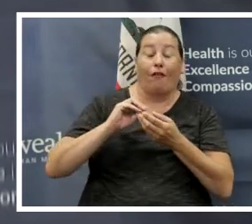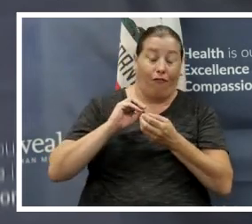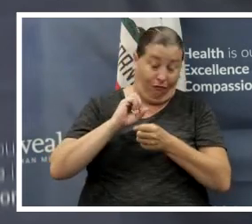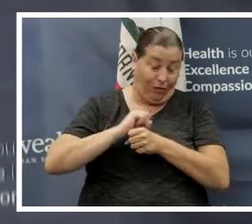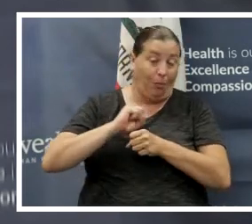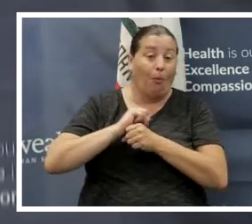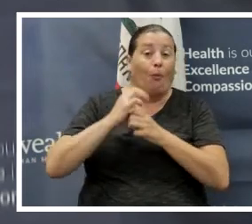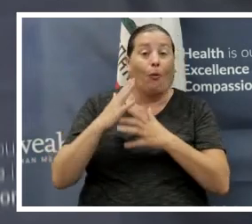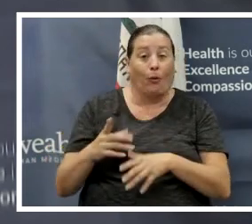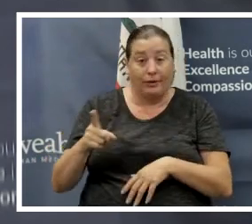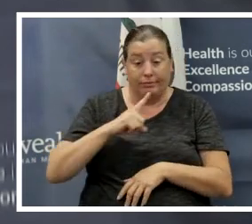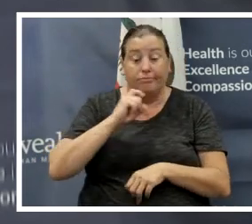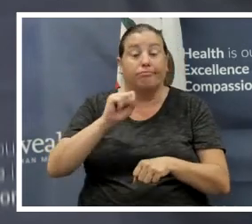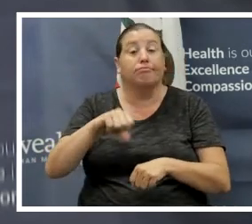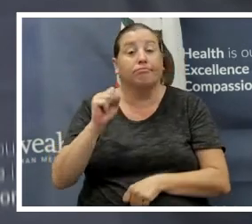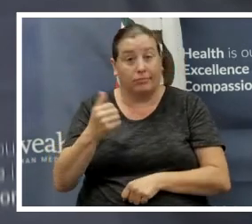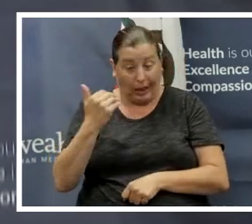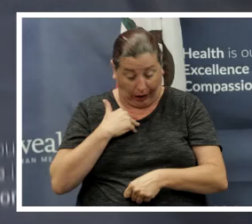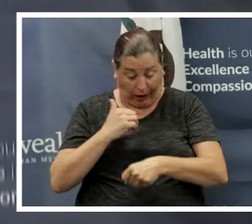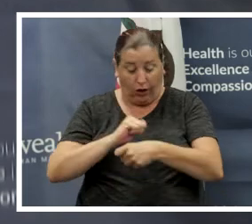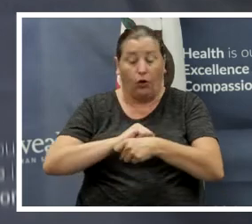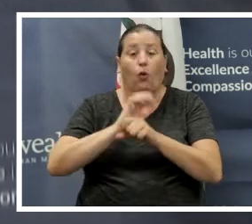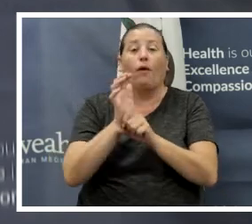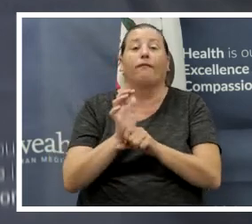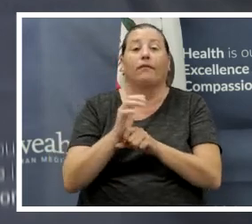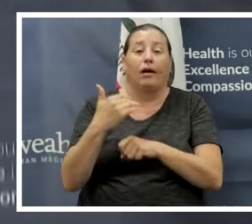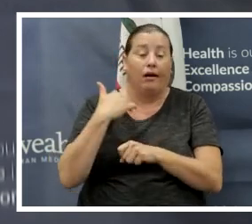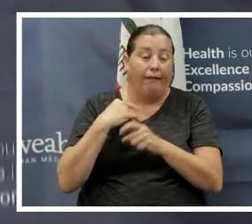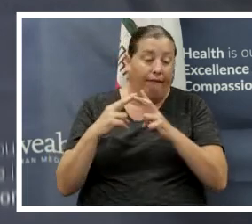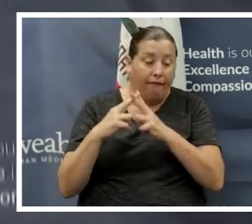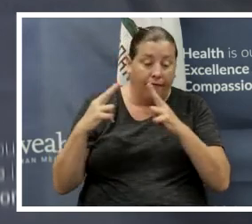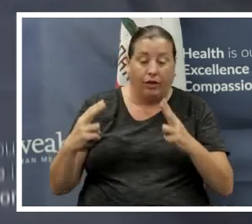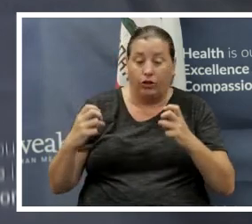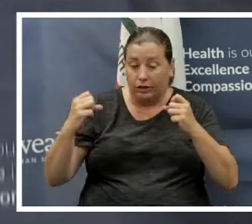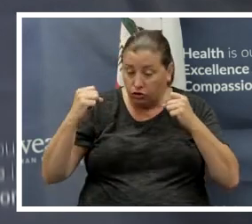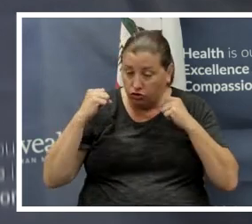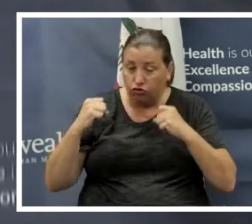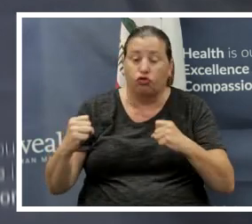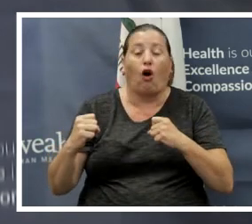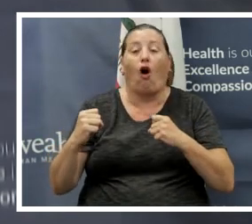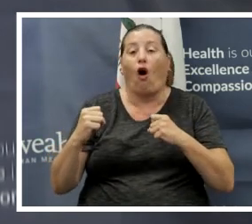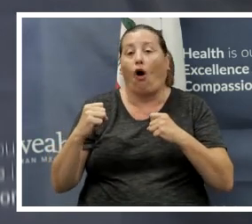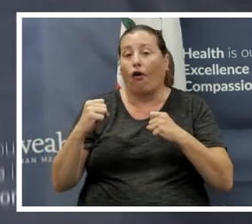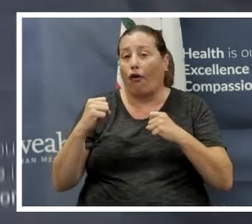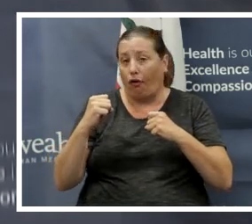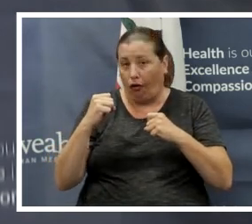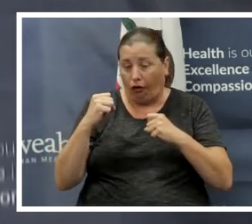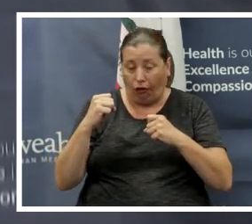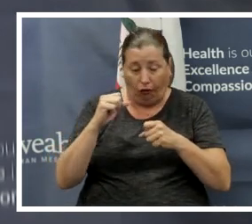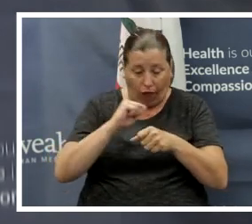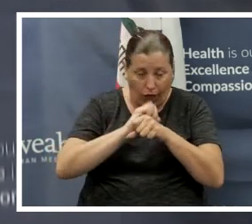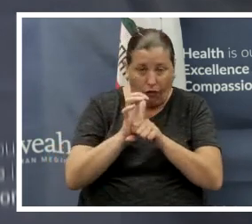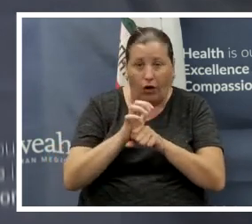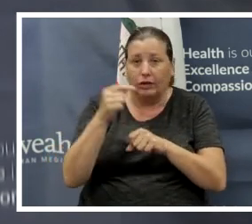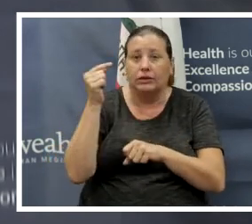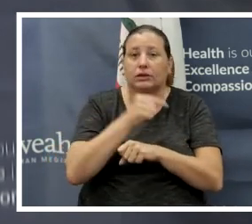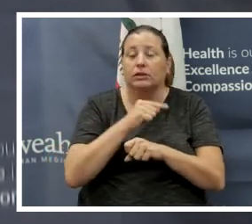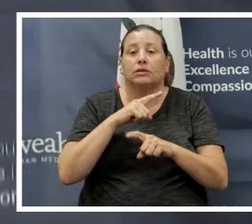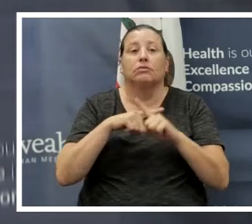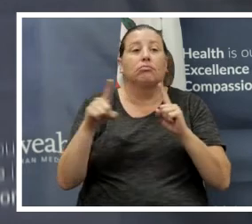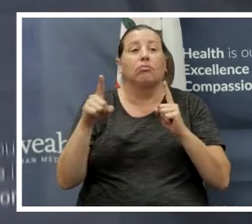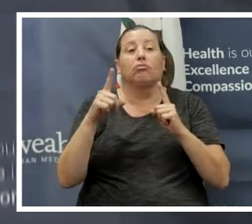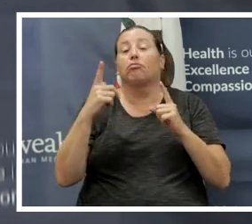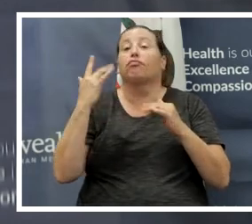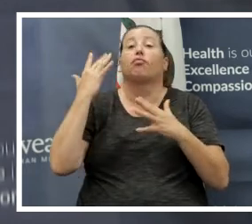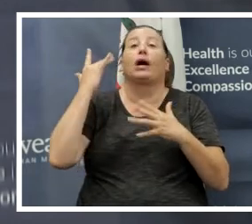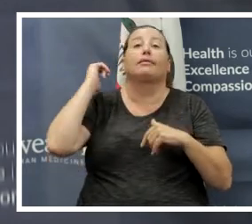absolutely had the COVID virus, had a very strong form of the virus, but then months later took the